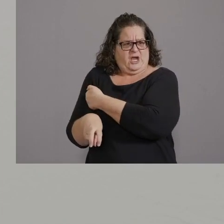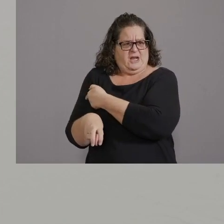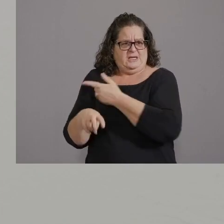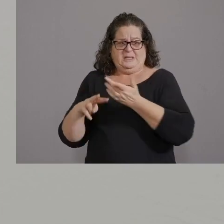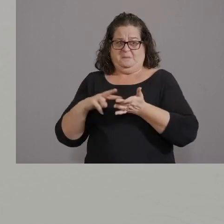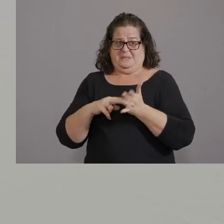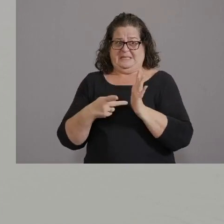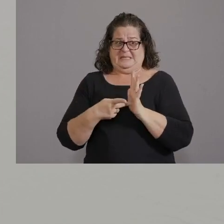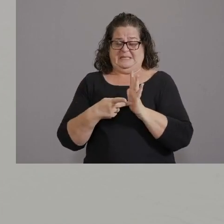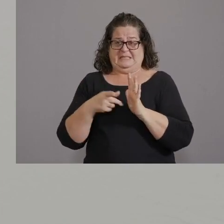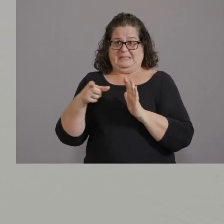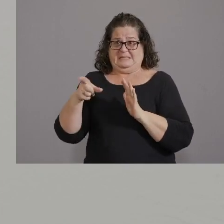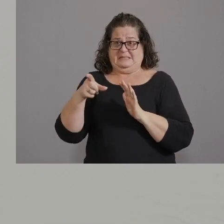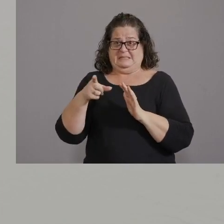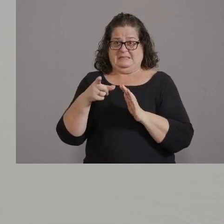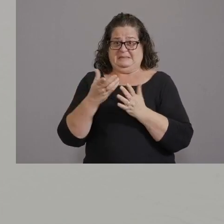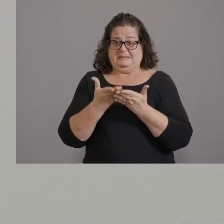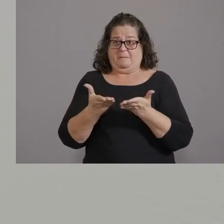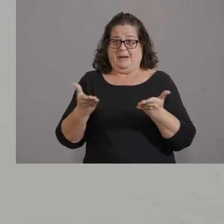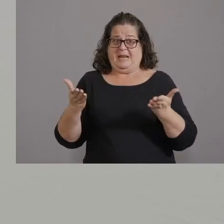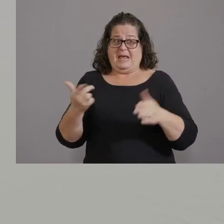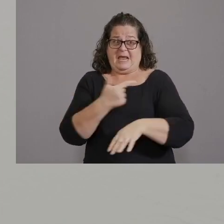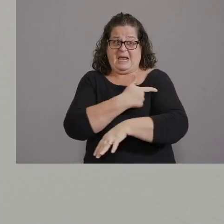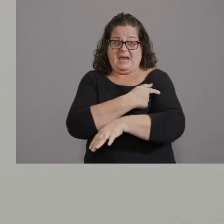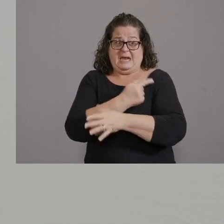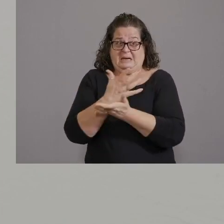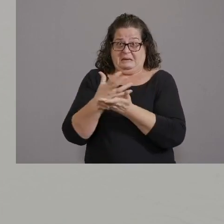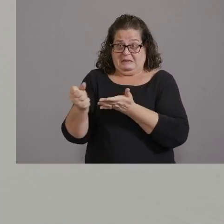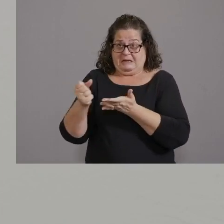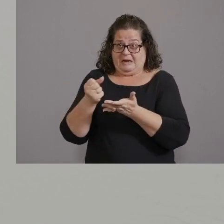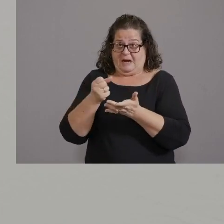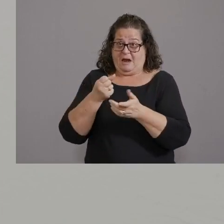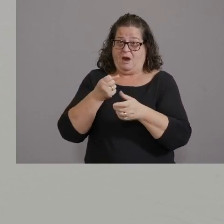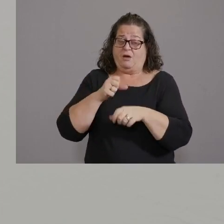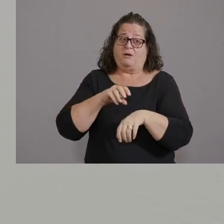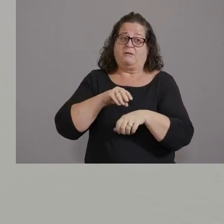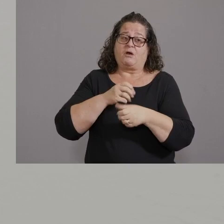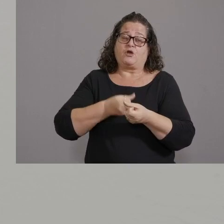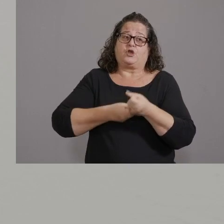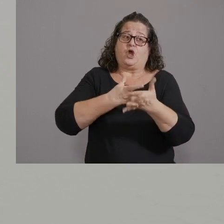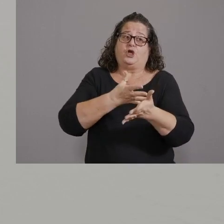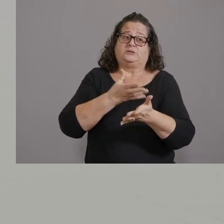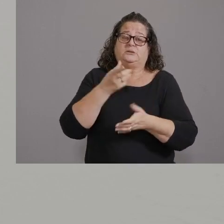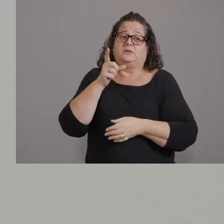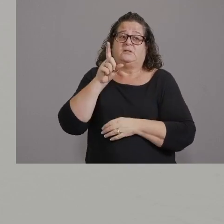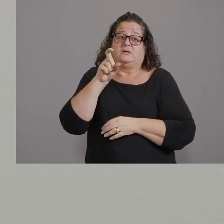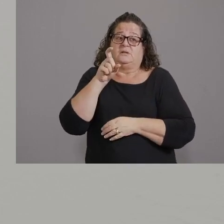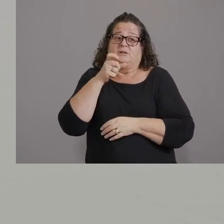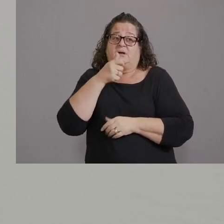and how strict are we being about enforcing the 1A and the 1B?